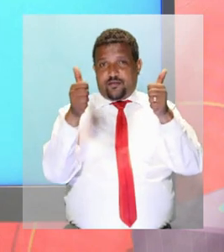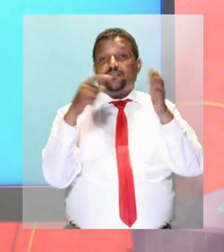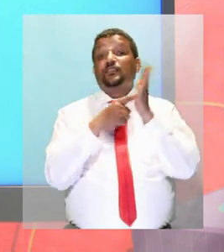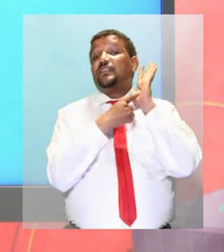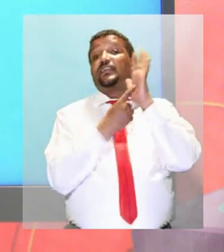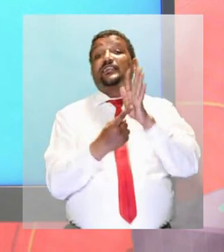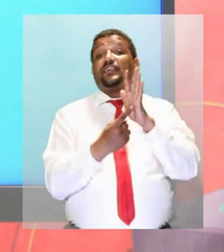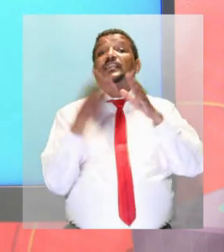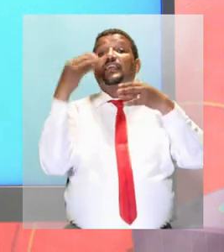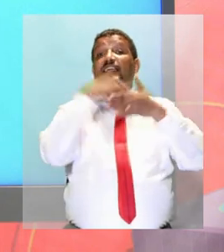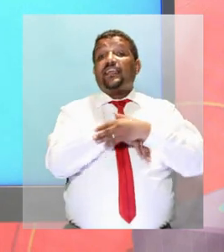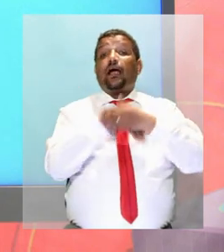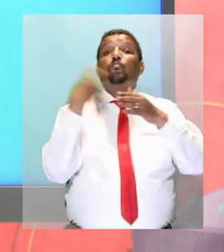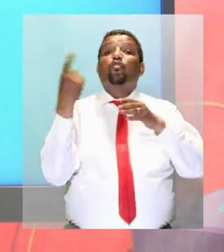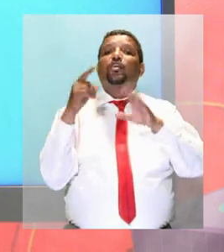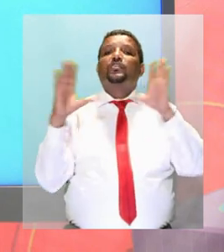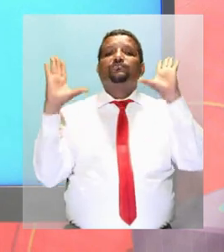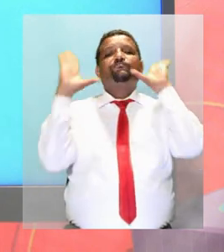the income is